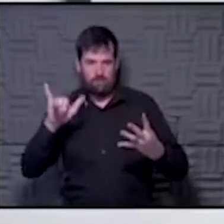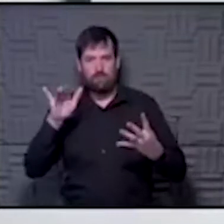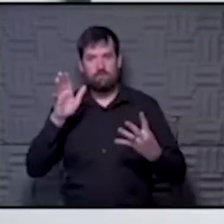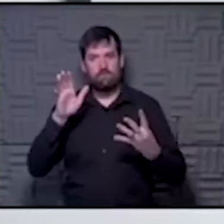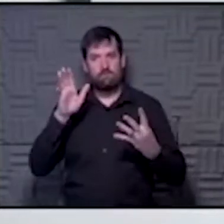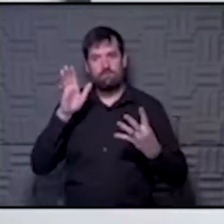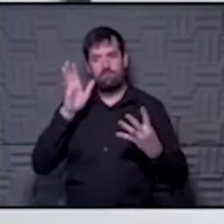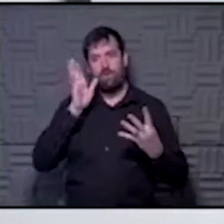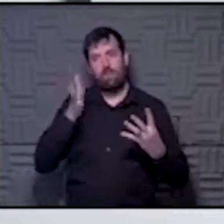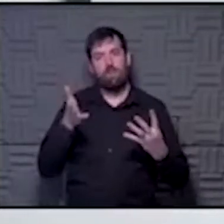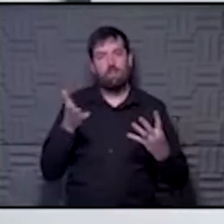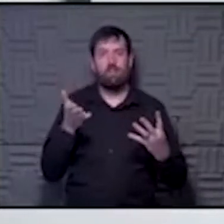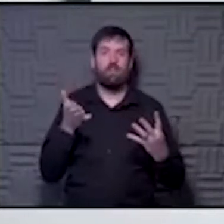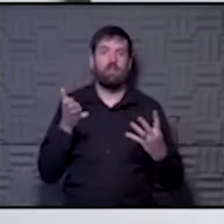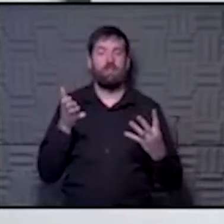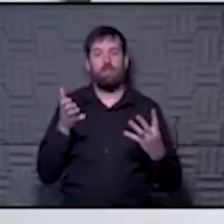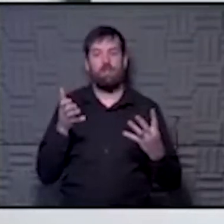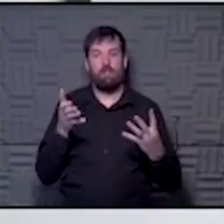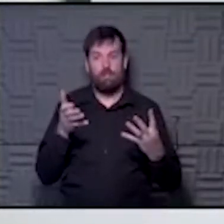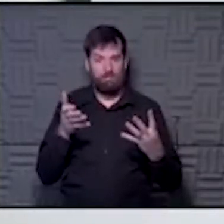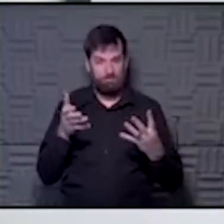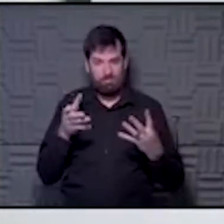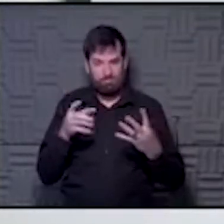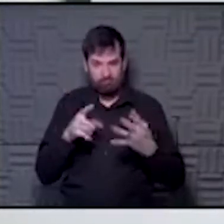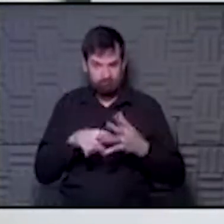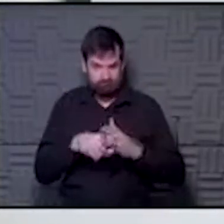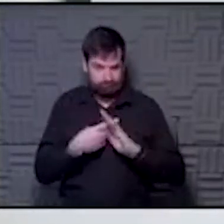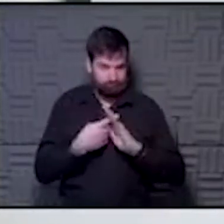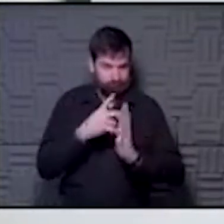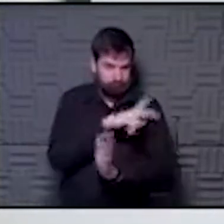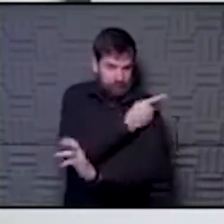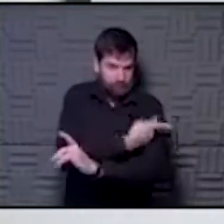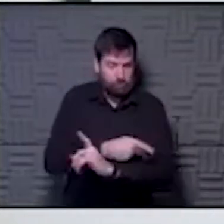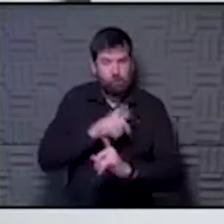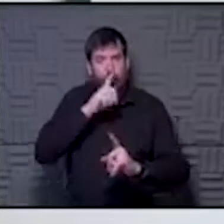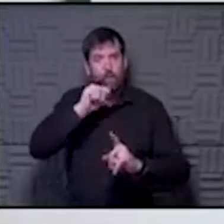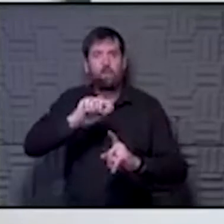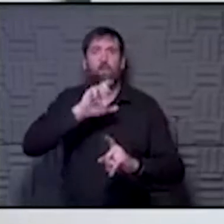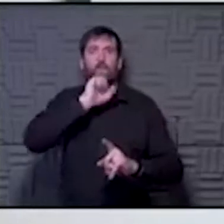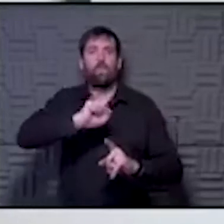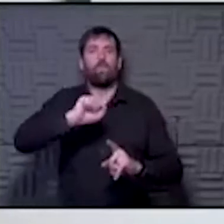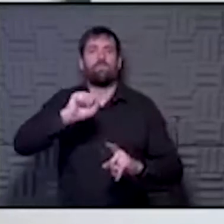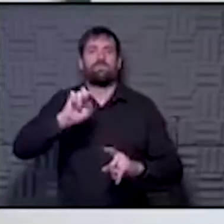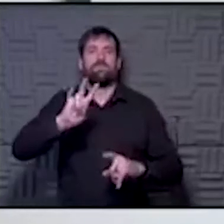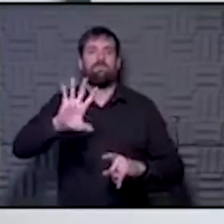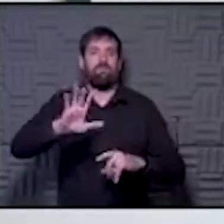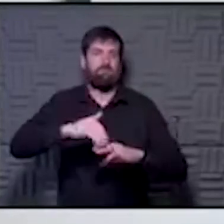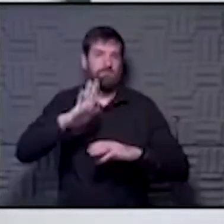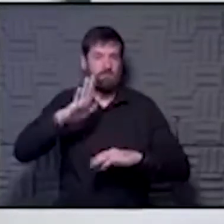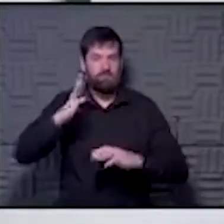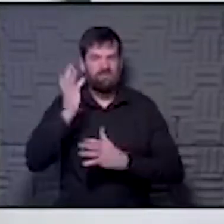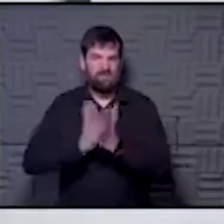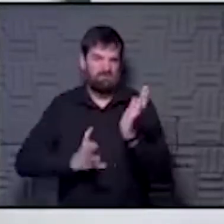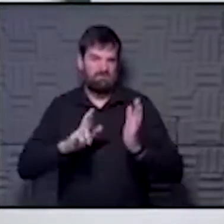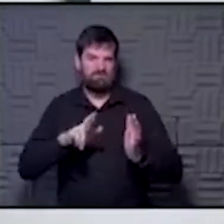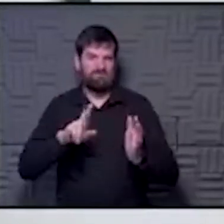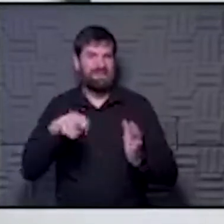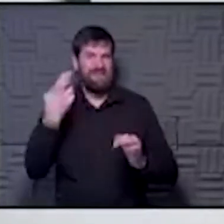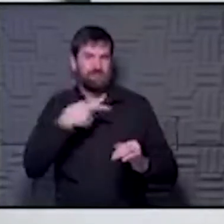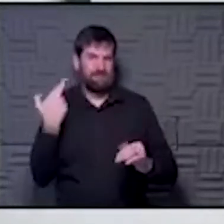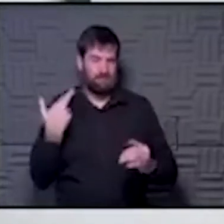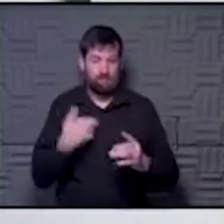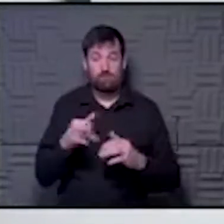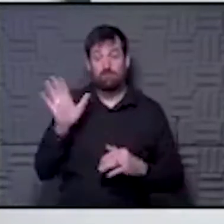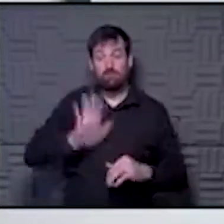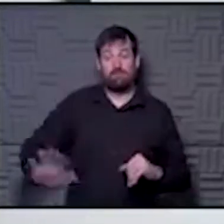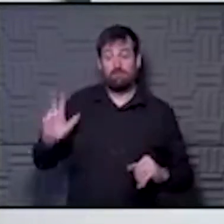phase B of this, and being able to start with patients that are over 75 in some of those high-risk areas. But about half of